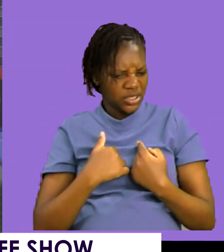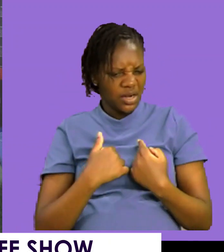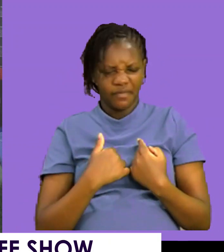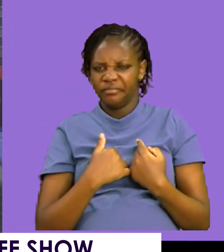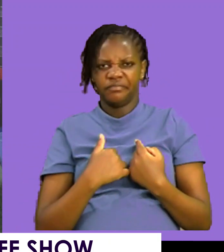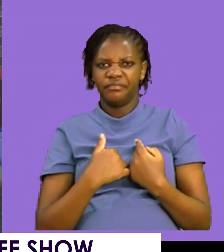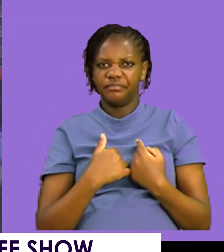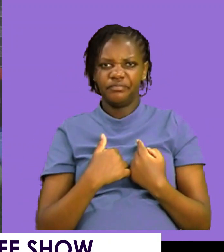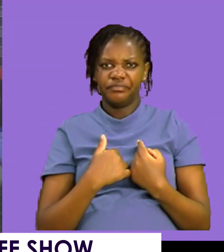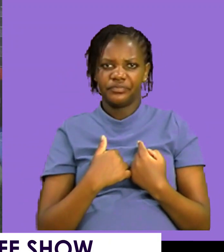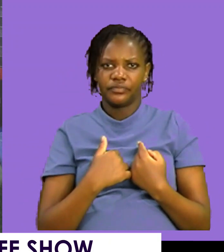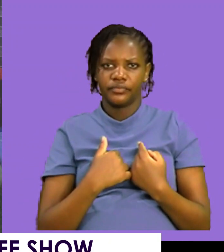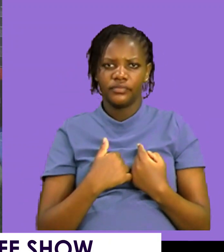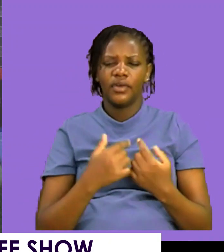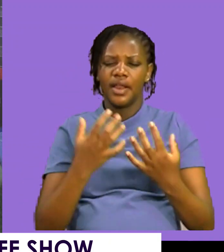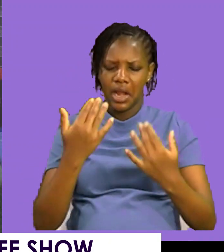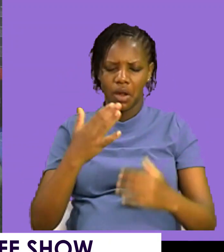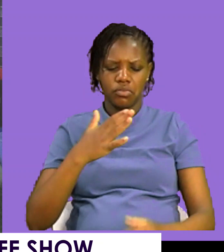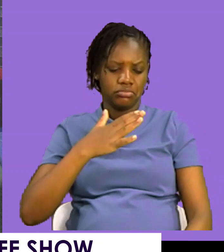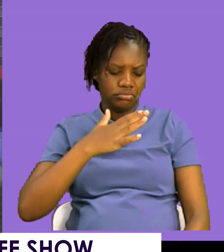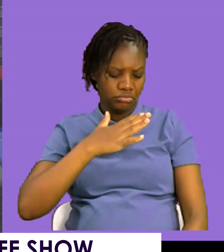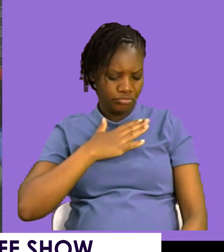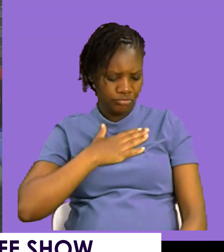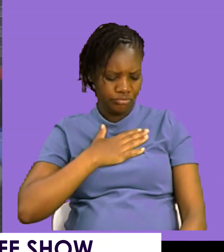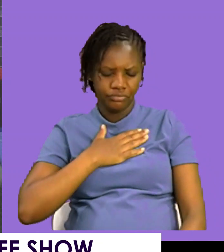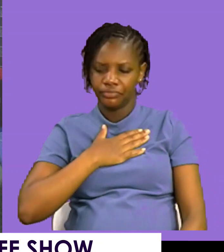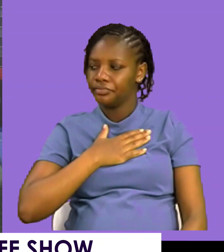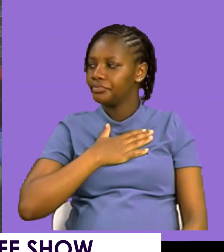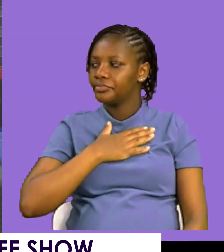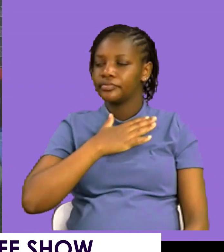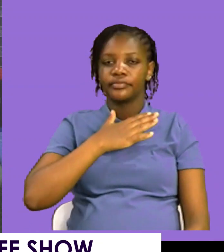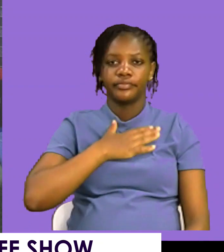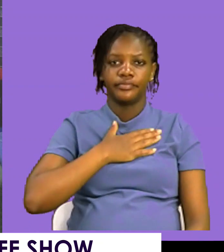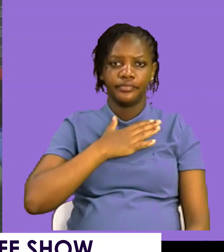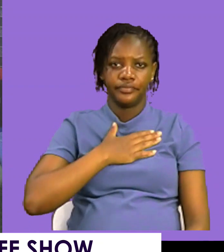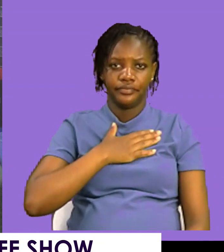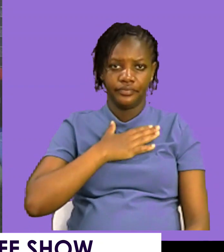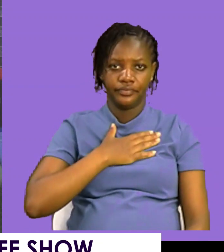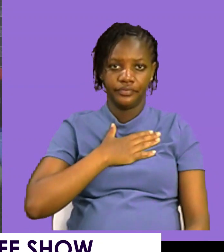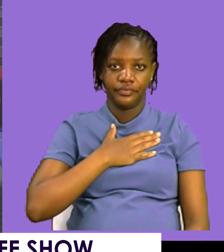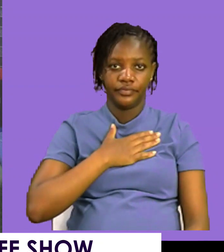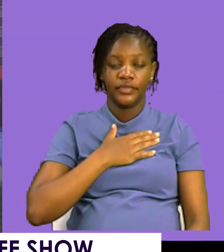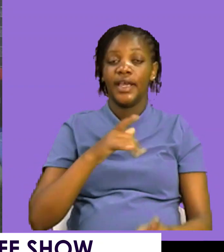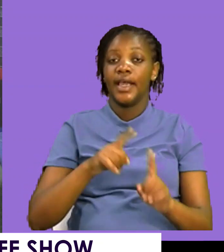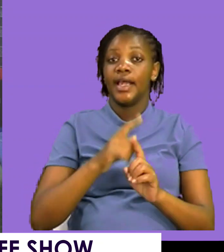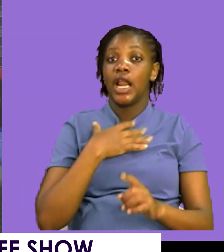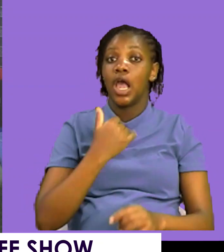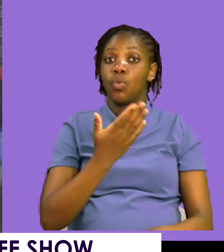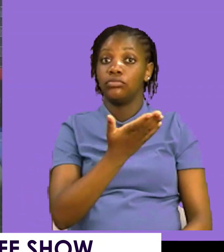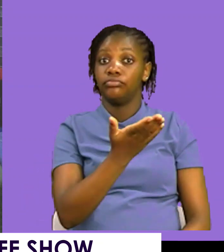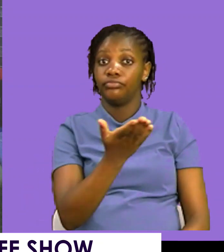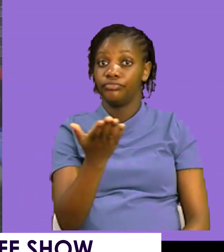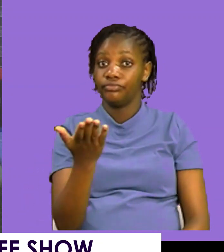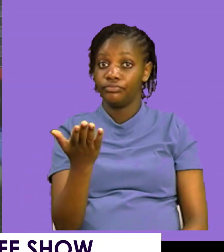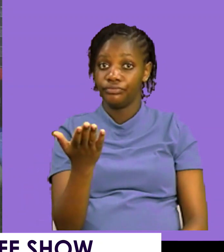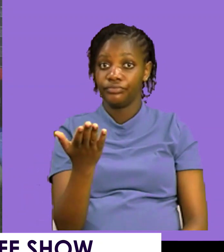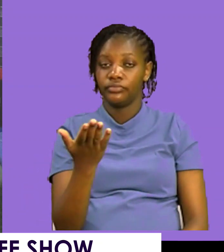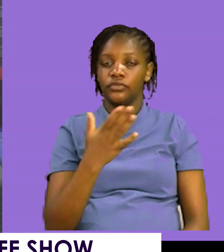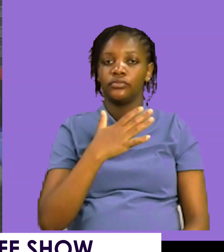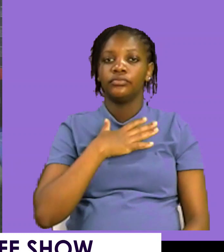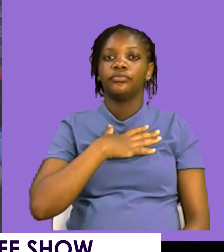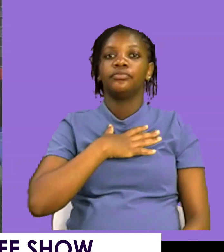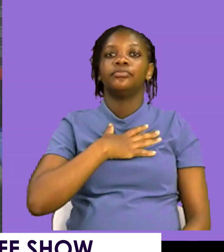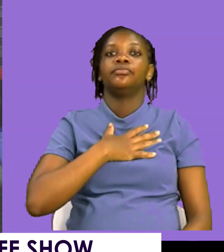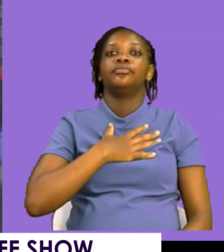about ourselves. Hold your chest like this. Just hold your chest. And I want you to breathe